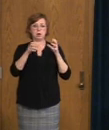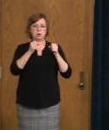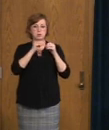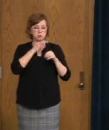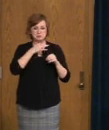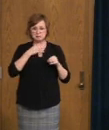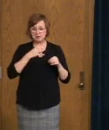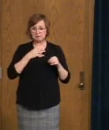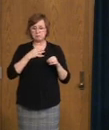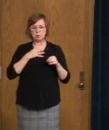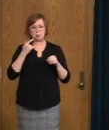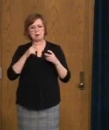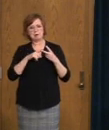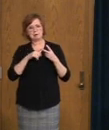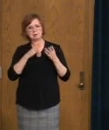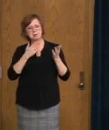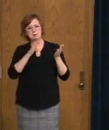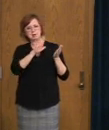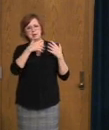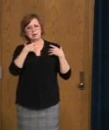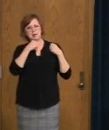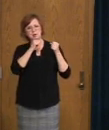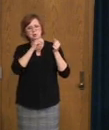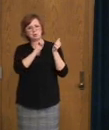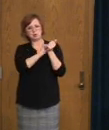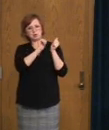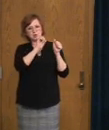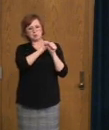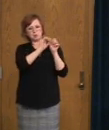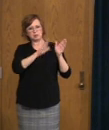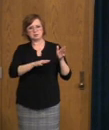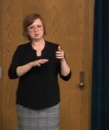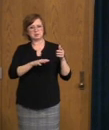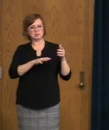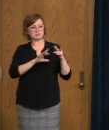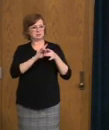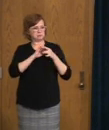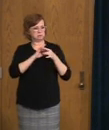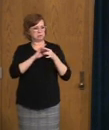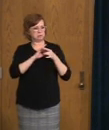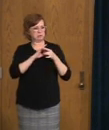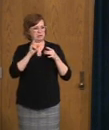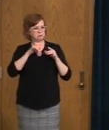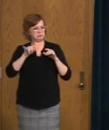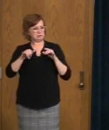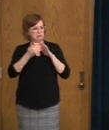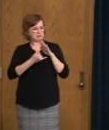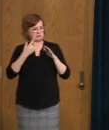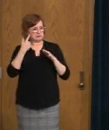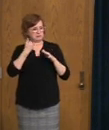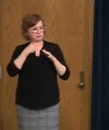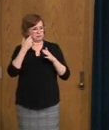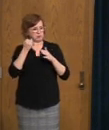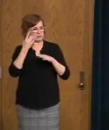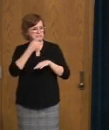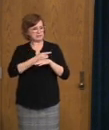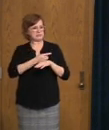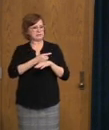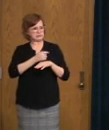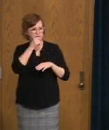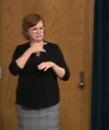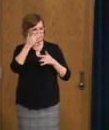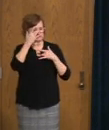isolate because they're a case or because they're a close contact, and we're able to quickly redeploy resources into that. So to